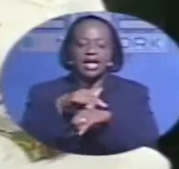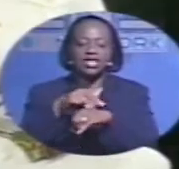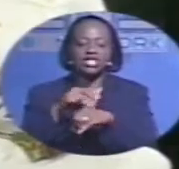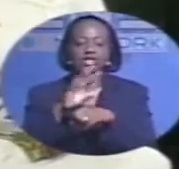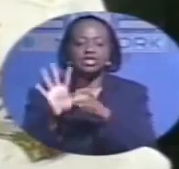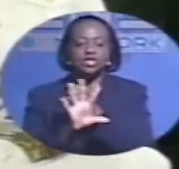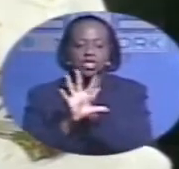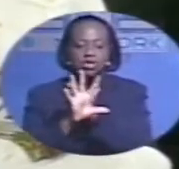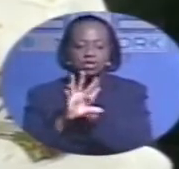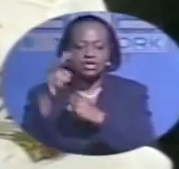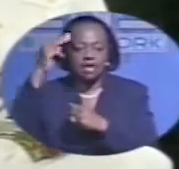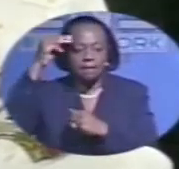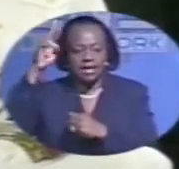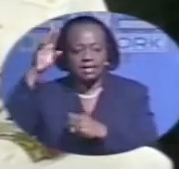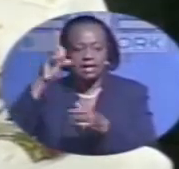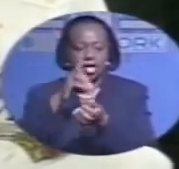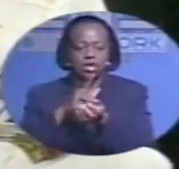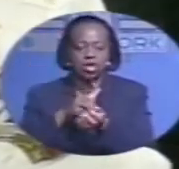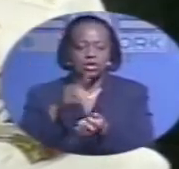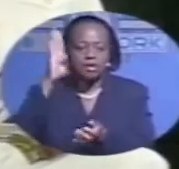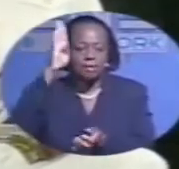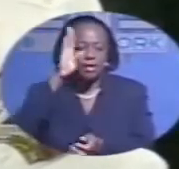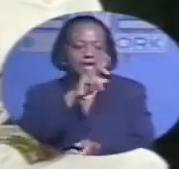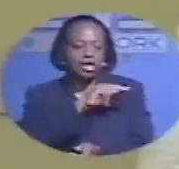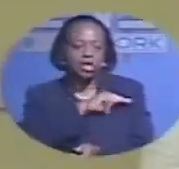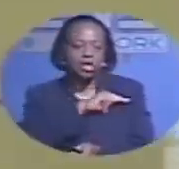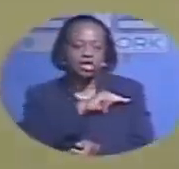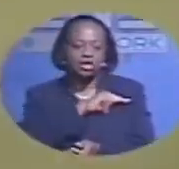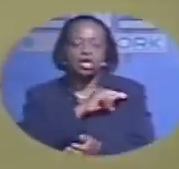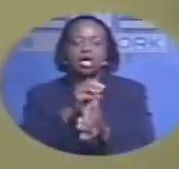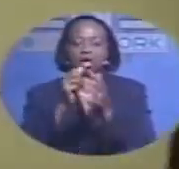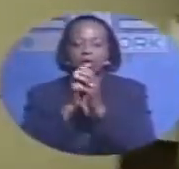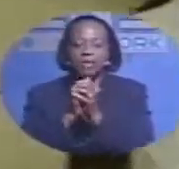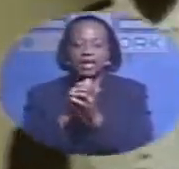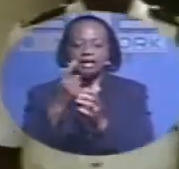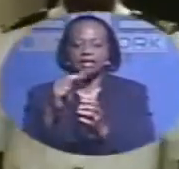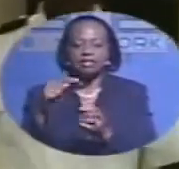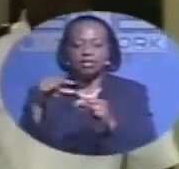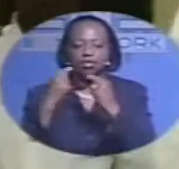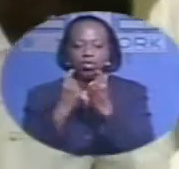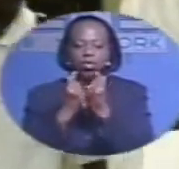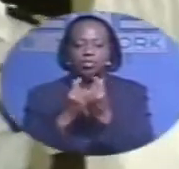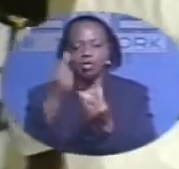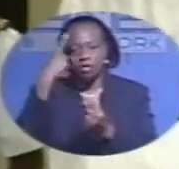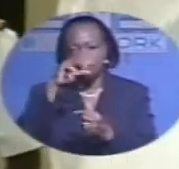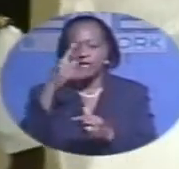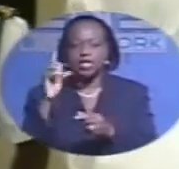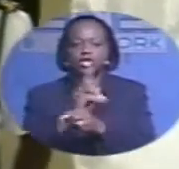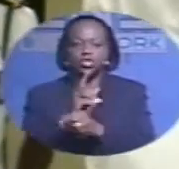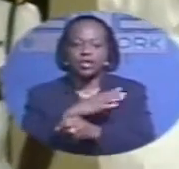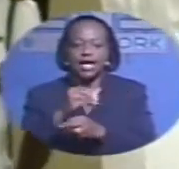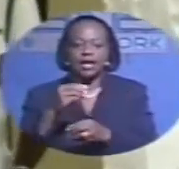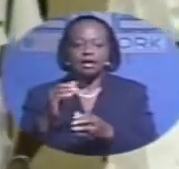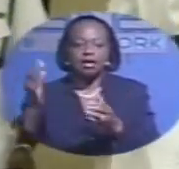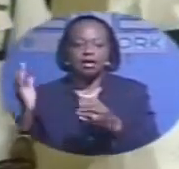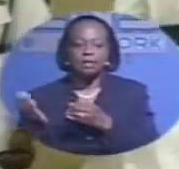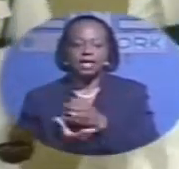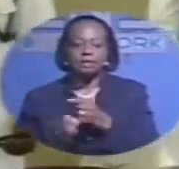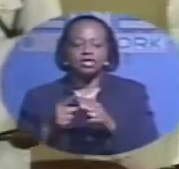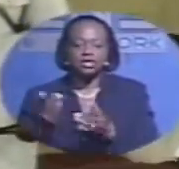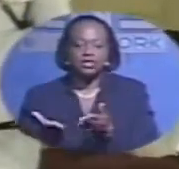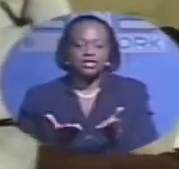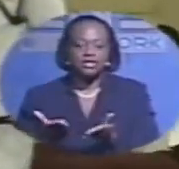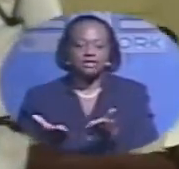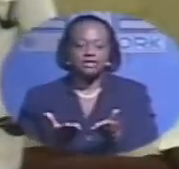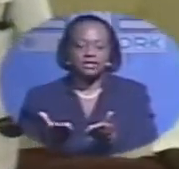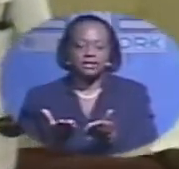Minister the Honorable Dr. Bernard Nottage commended the group for their profound sense of duty and commitment to service. You must